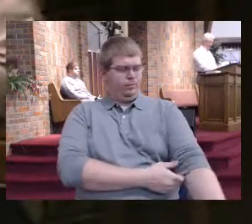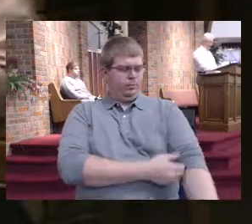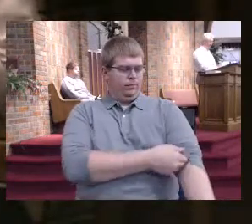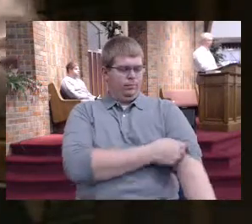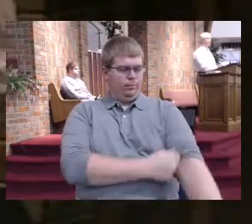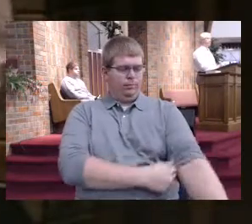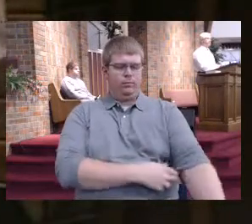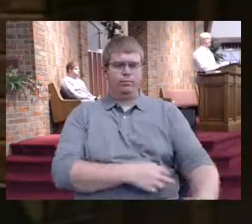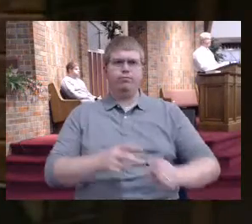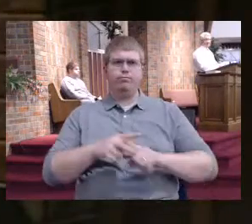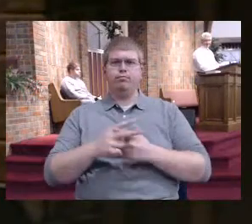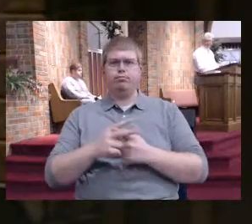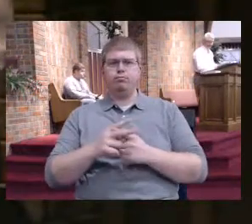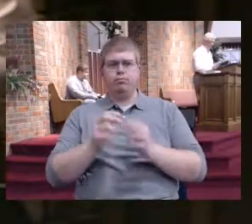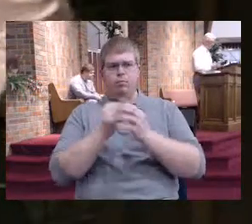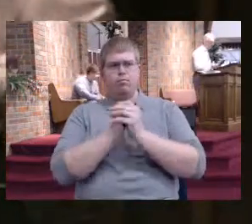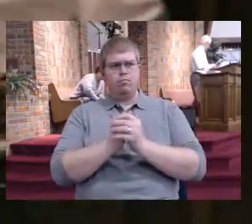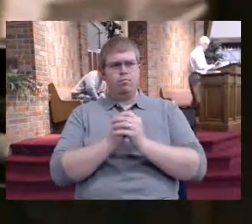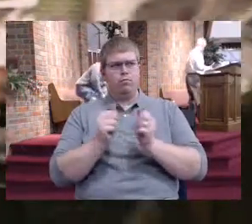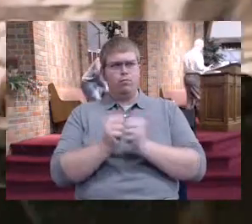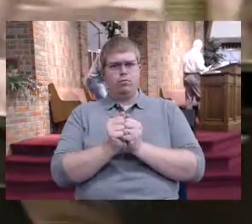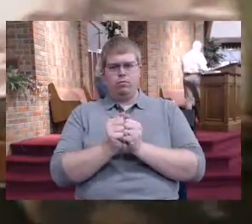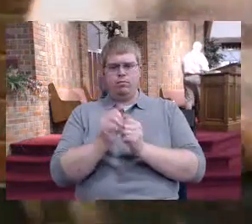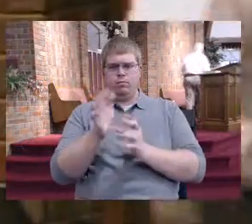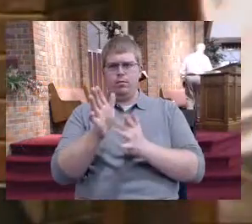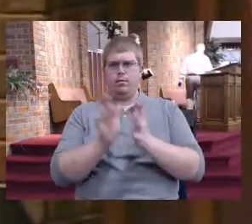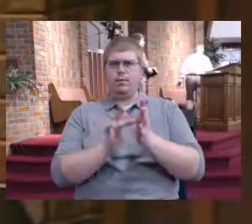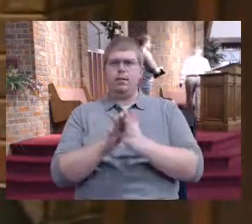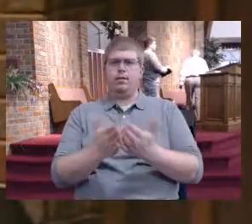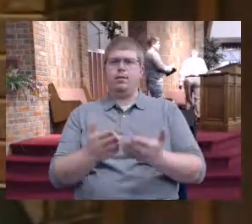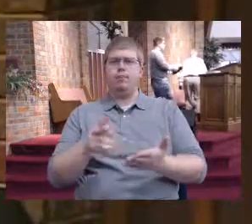Let's begin our worship with scripture, Tim.